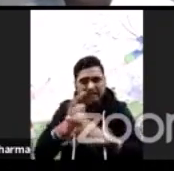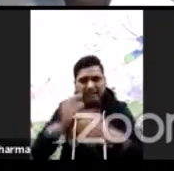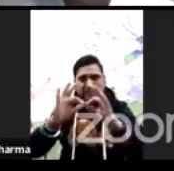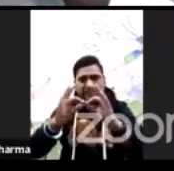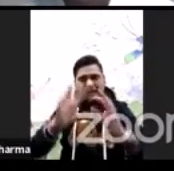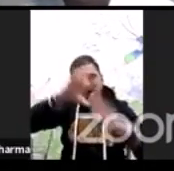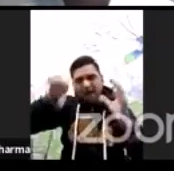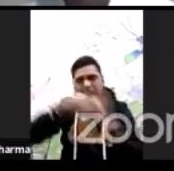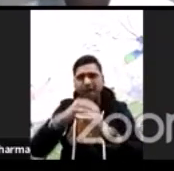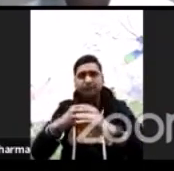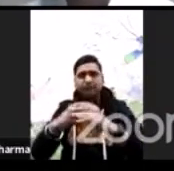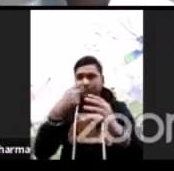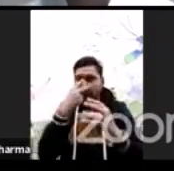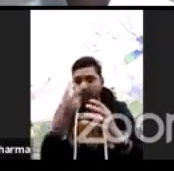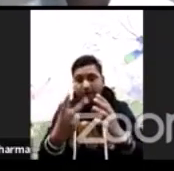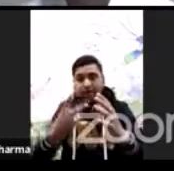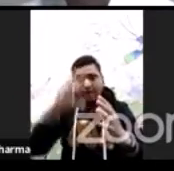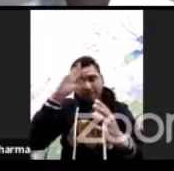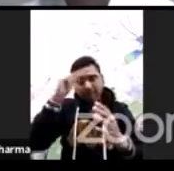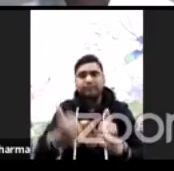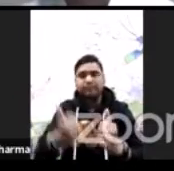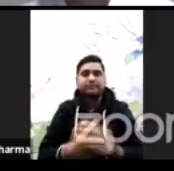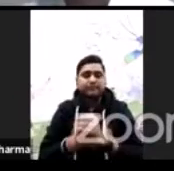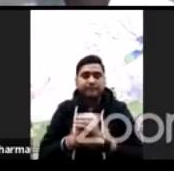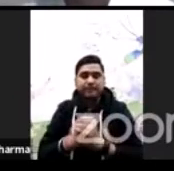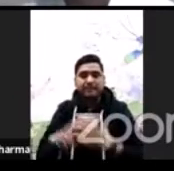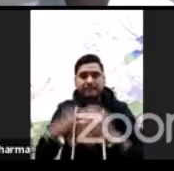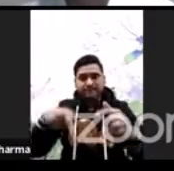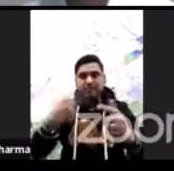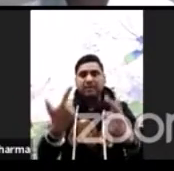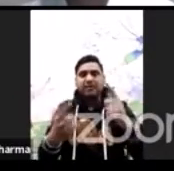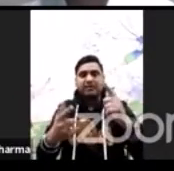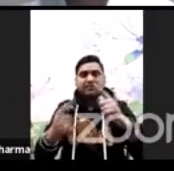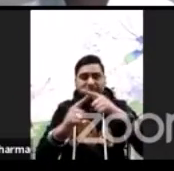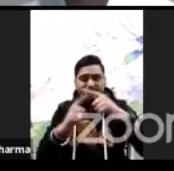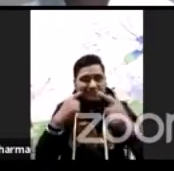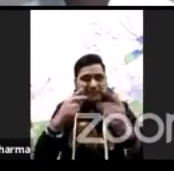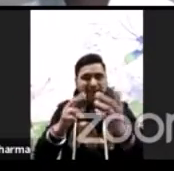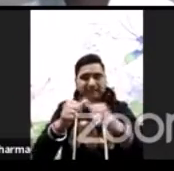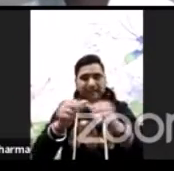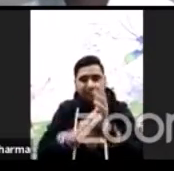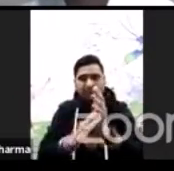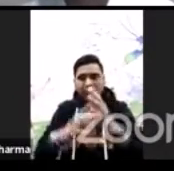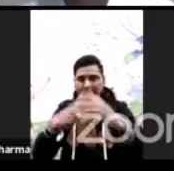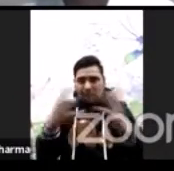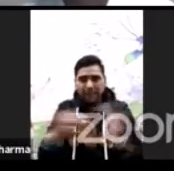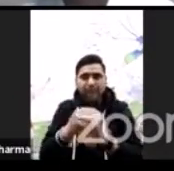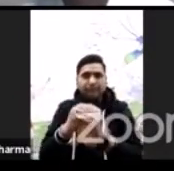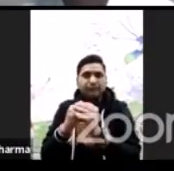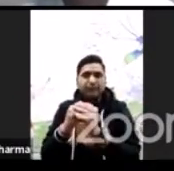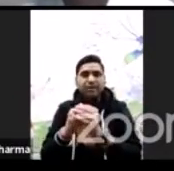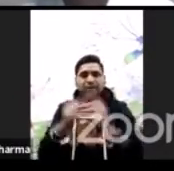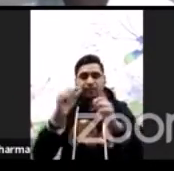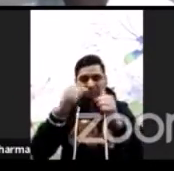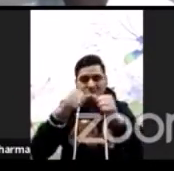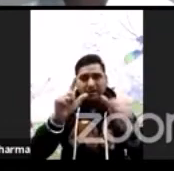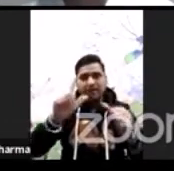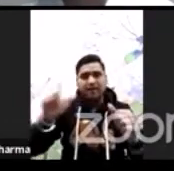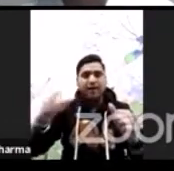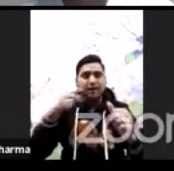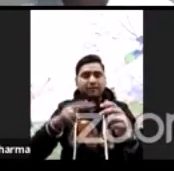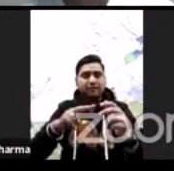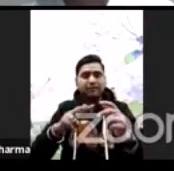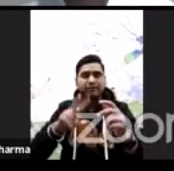compliment the CAP Germany team, the lead consultant, Pallavi Tyagi,